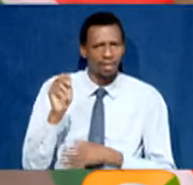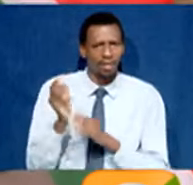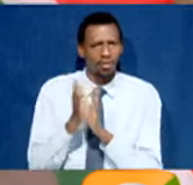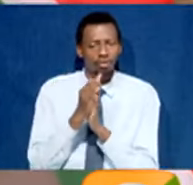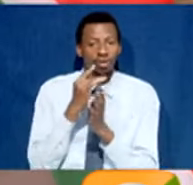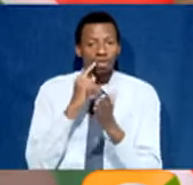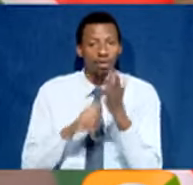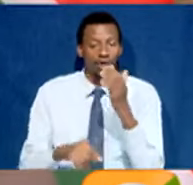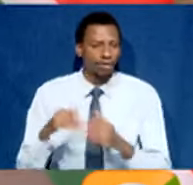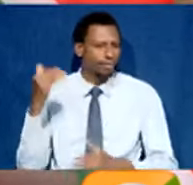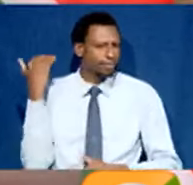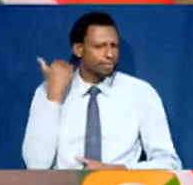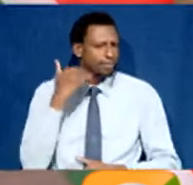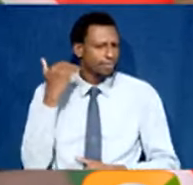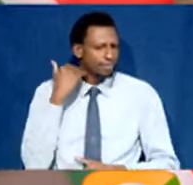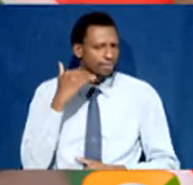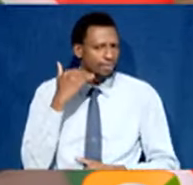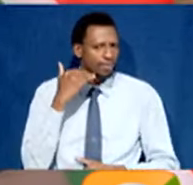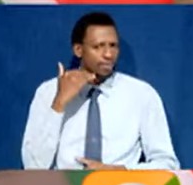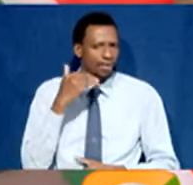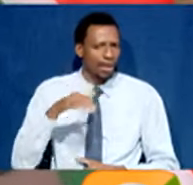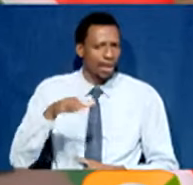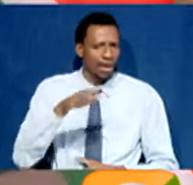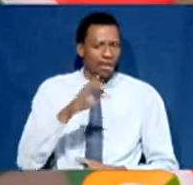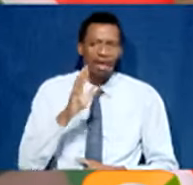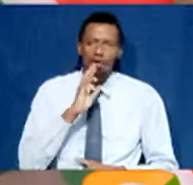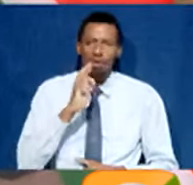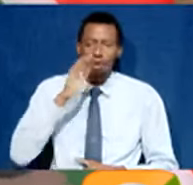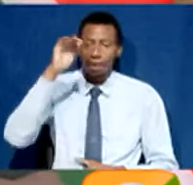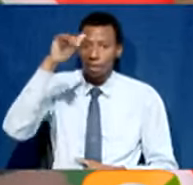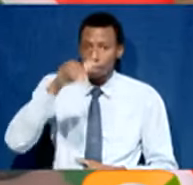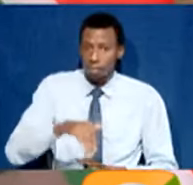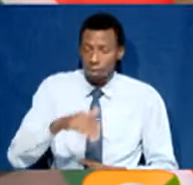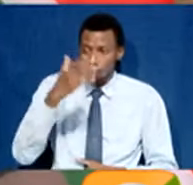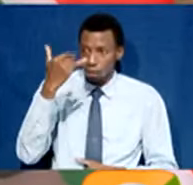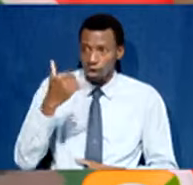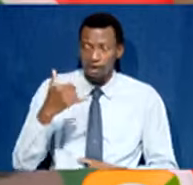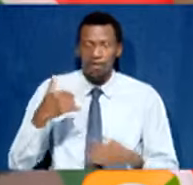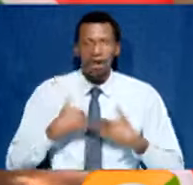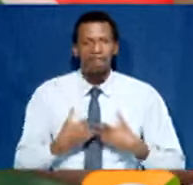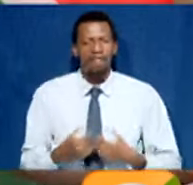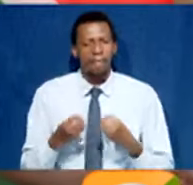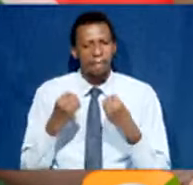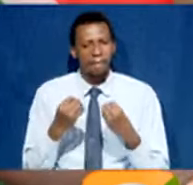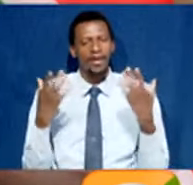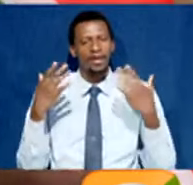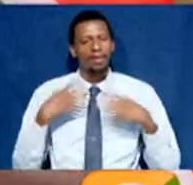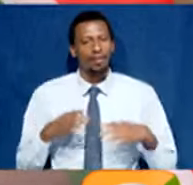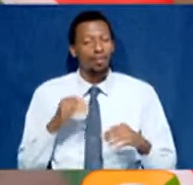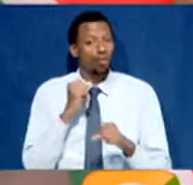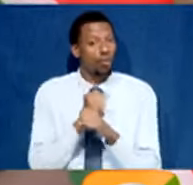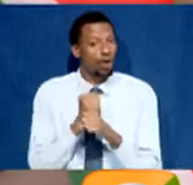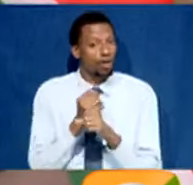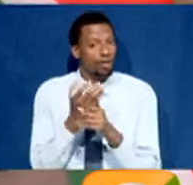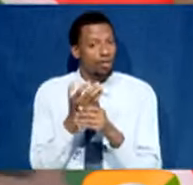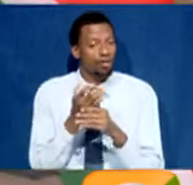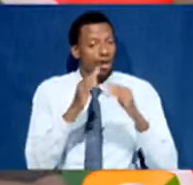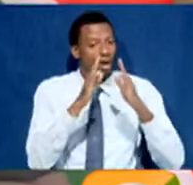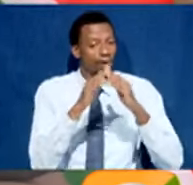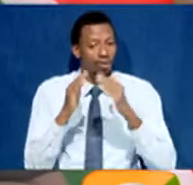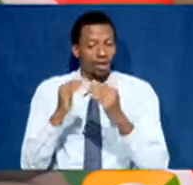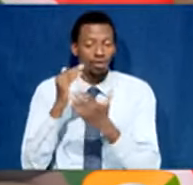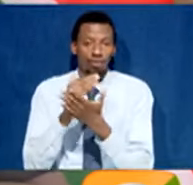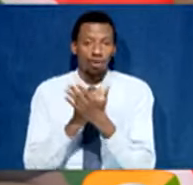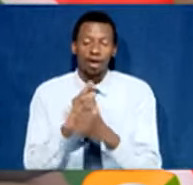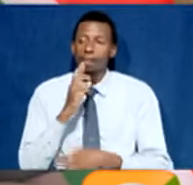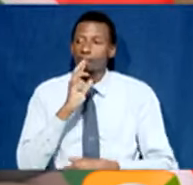the crime rate in Ruiru has gone down because there are many people working in the housing program in Ruiru. I did not